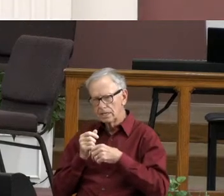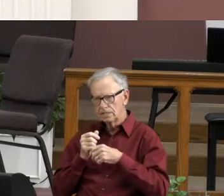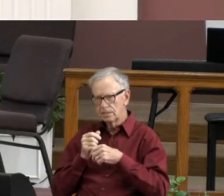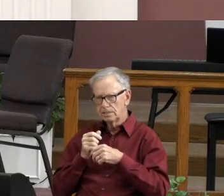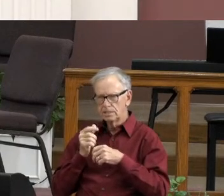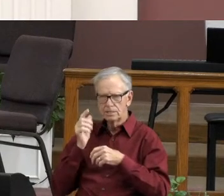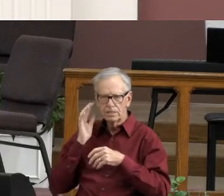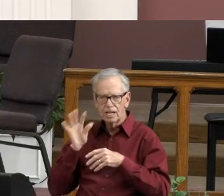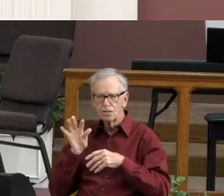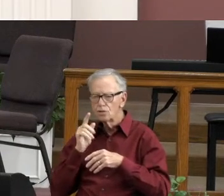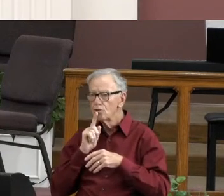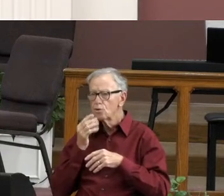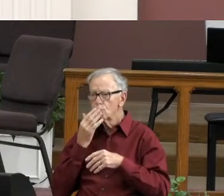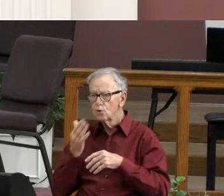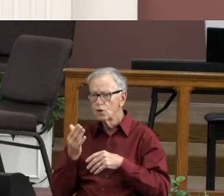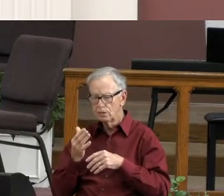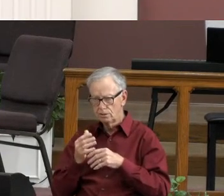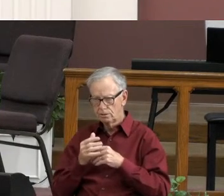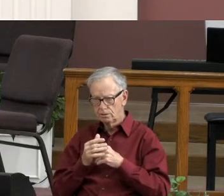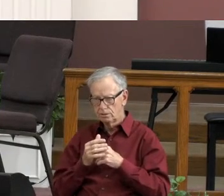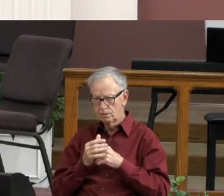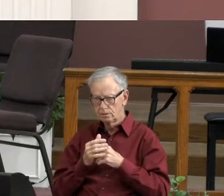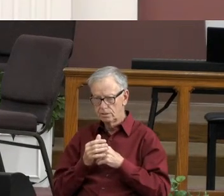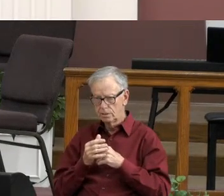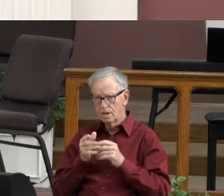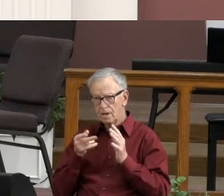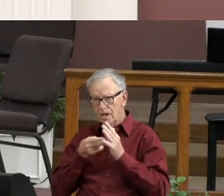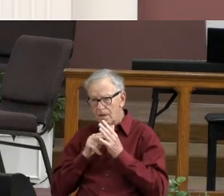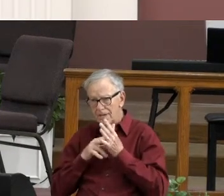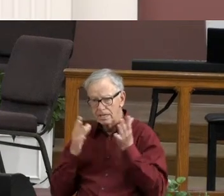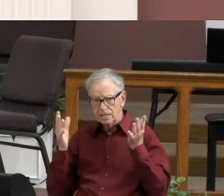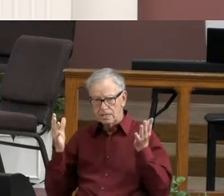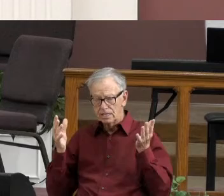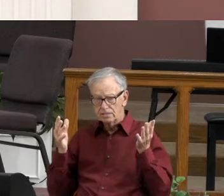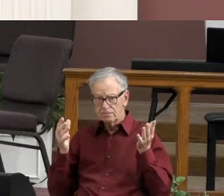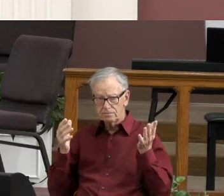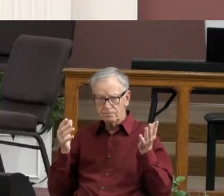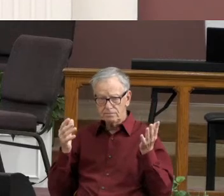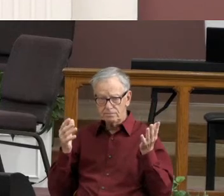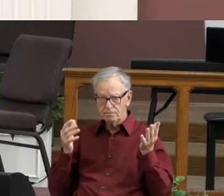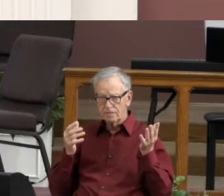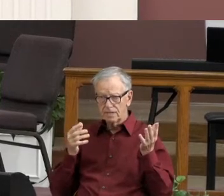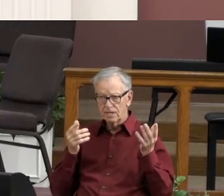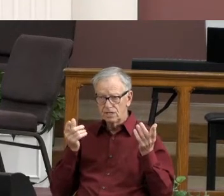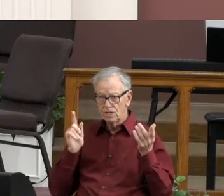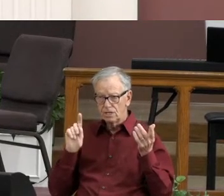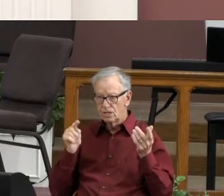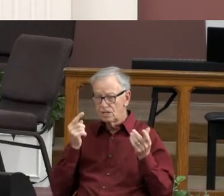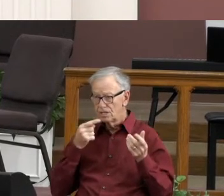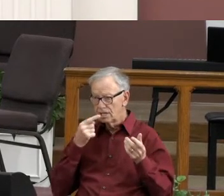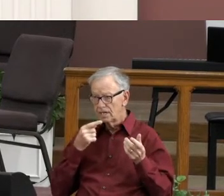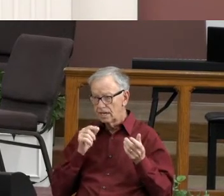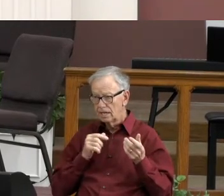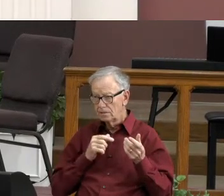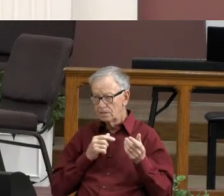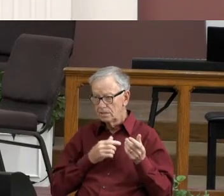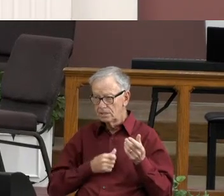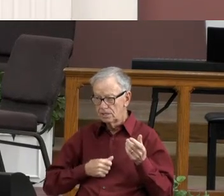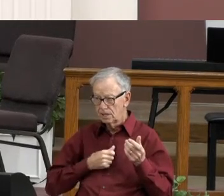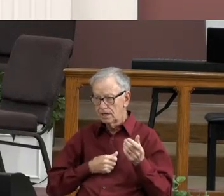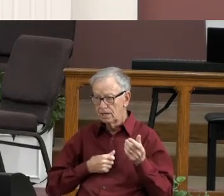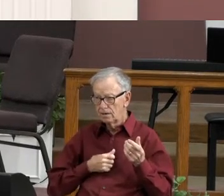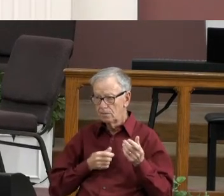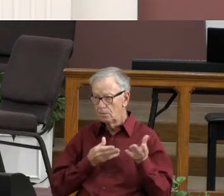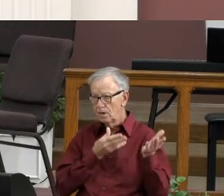you can make it sound so good. I mean, and I have said this, and I apologize if I have brought it across in the